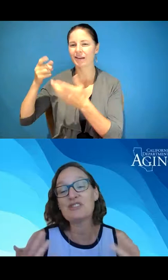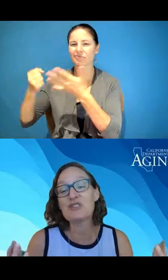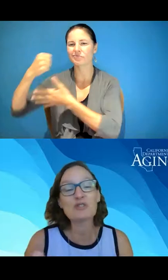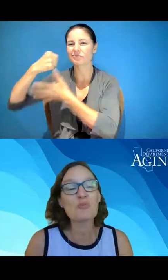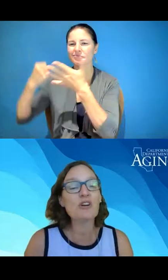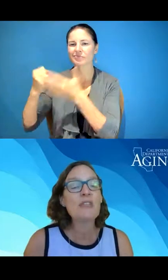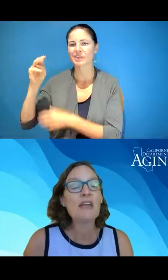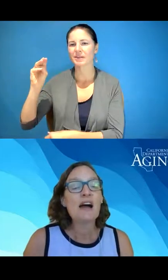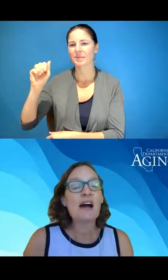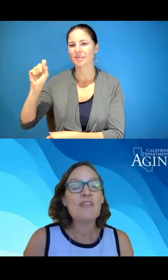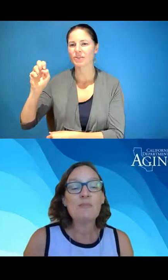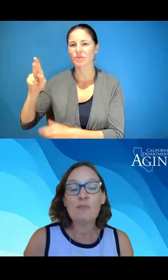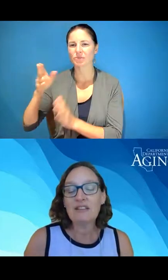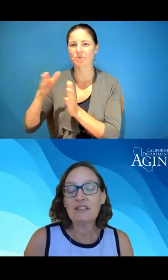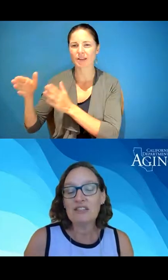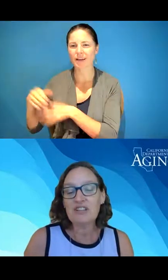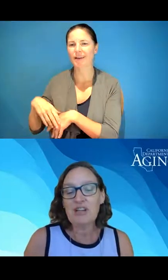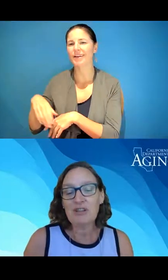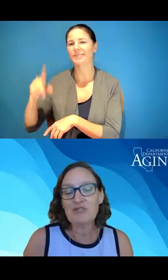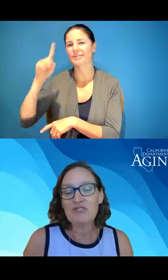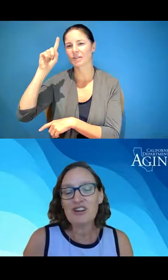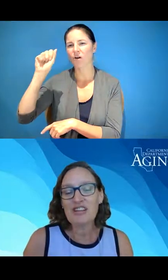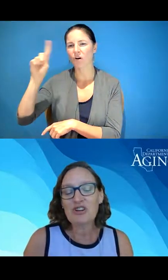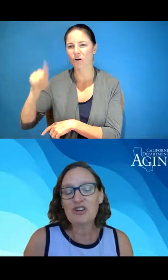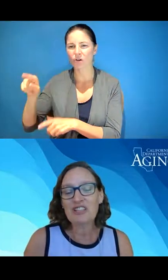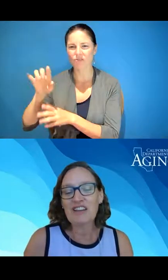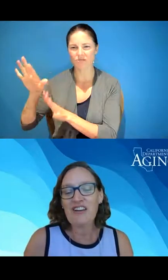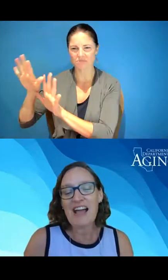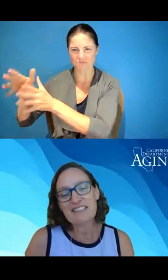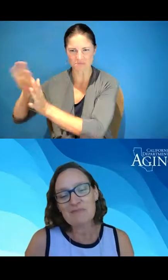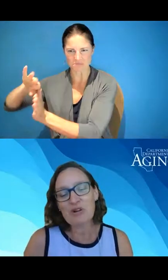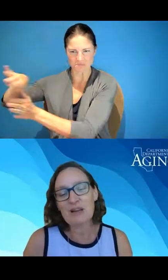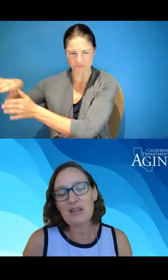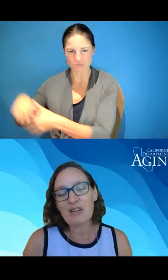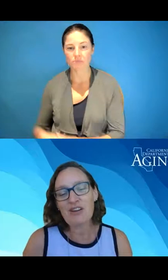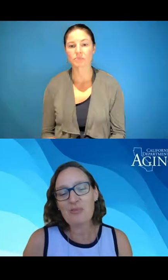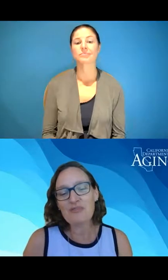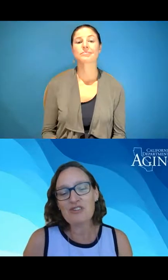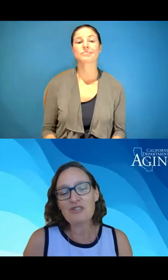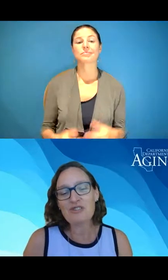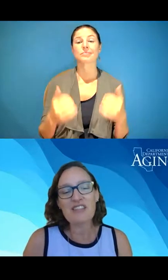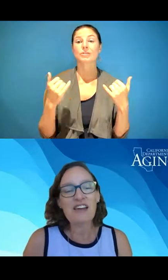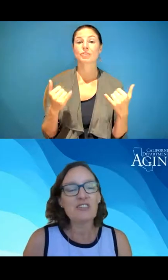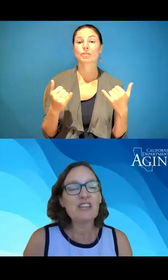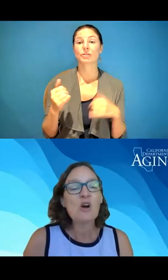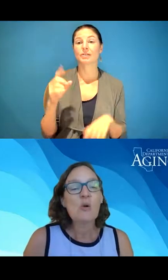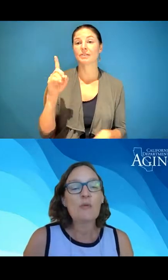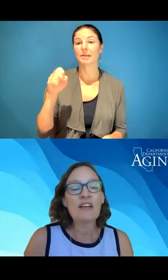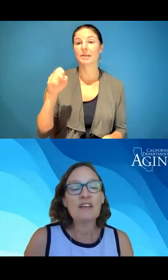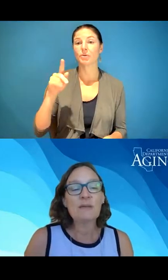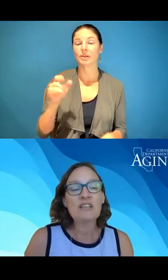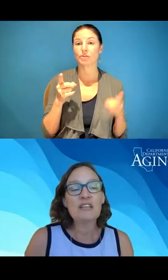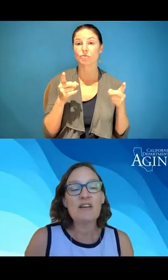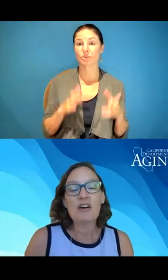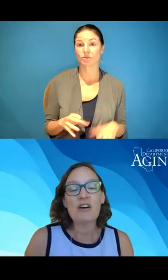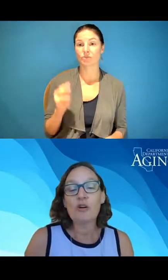Force and so much more. And then Mark Beckley, Chief Deputy Director and currently our acting program deputy, although we have good news on that front. We'll provide